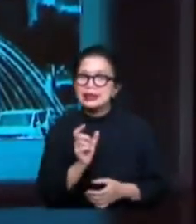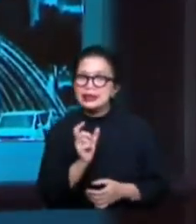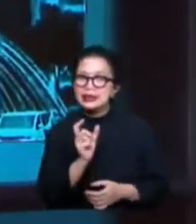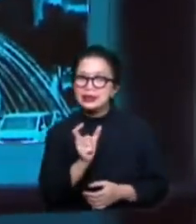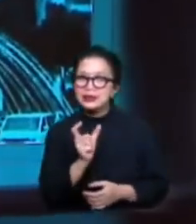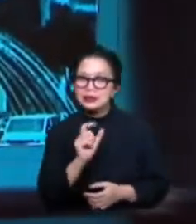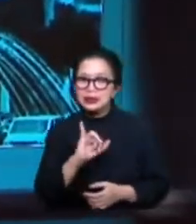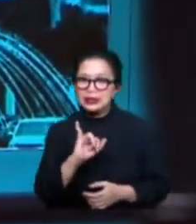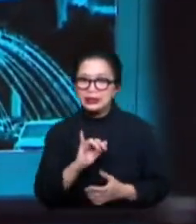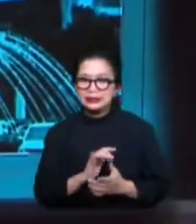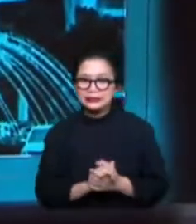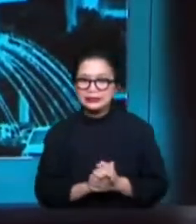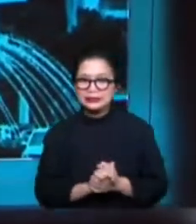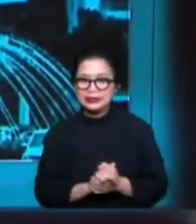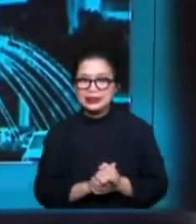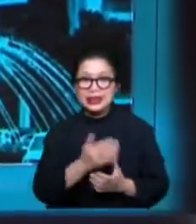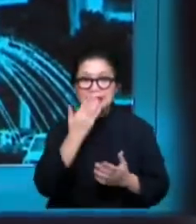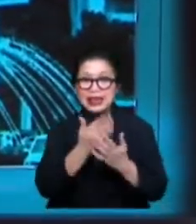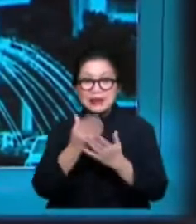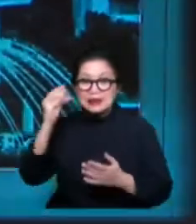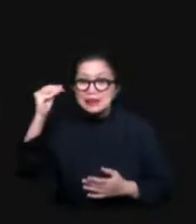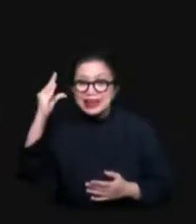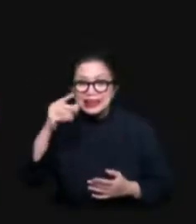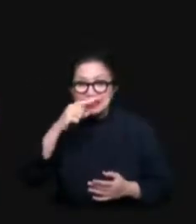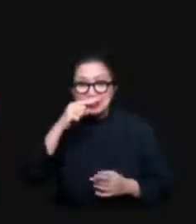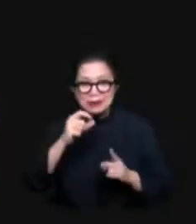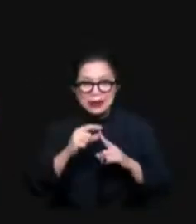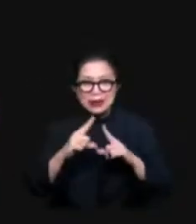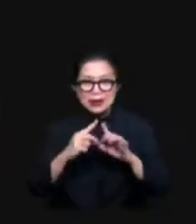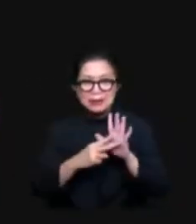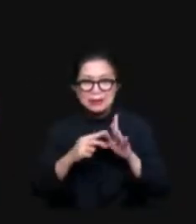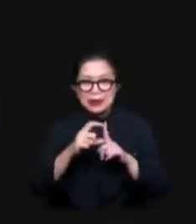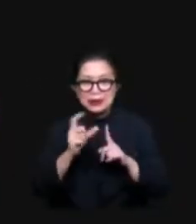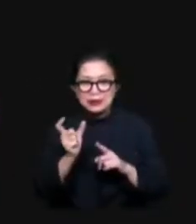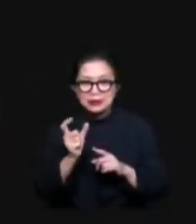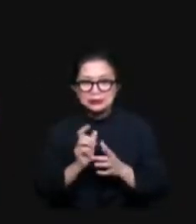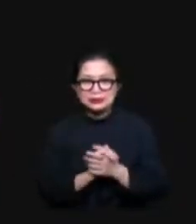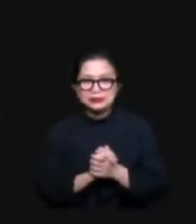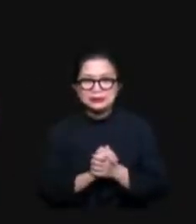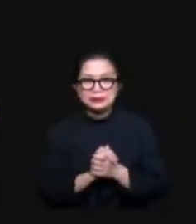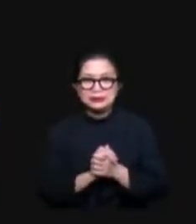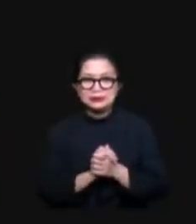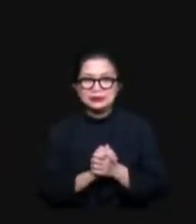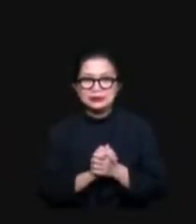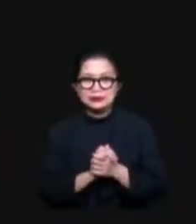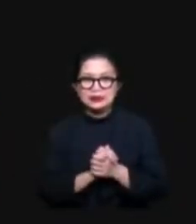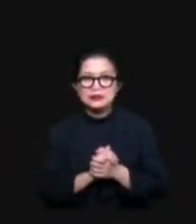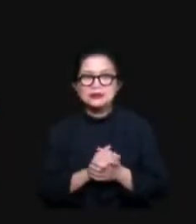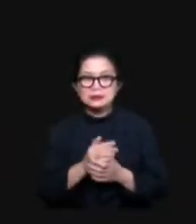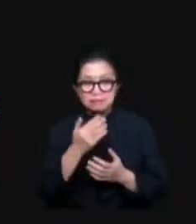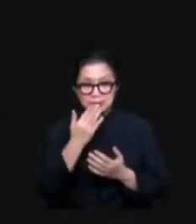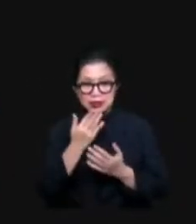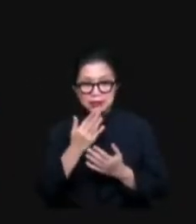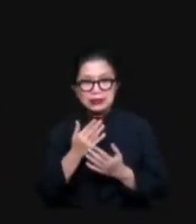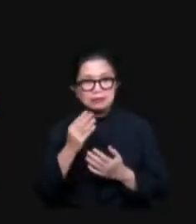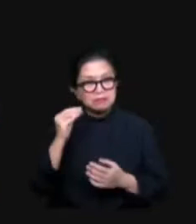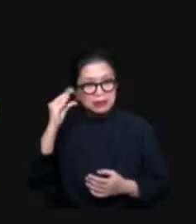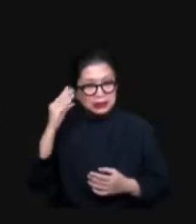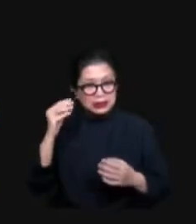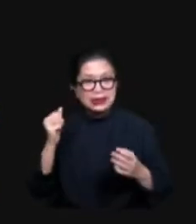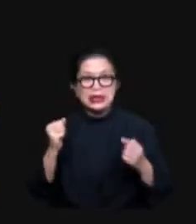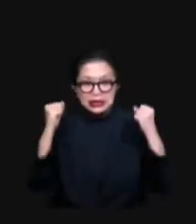Good morning. Good morning. Morning, how are you this morning, Mr. Pandu? Okay, I'm fine and